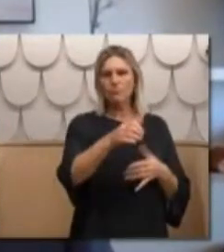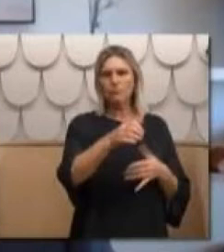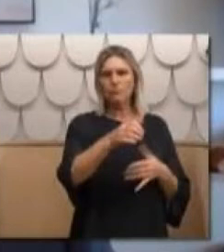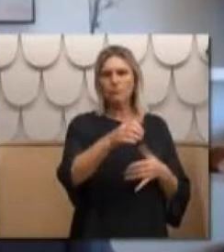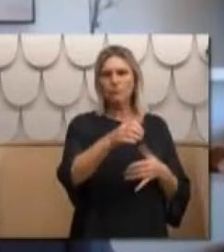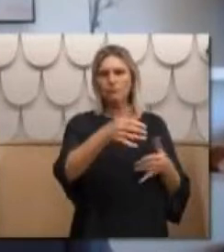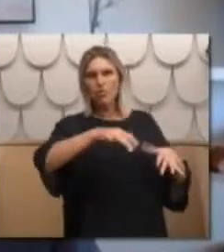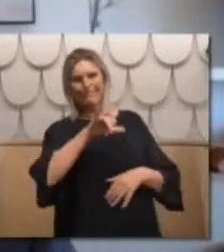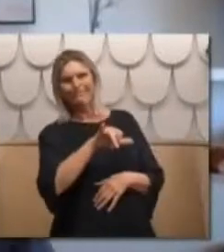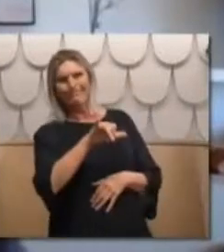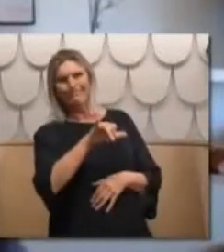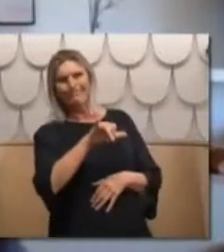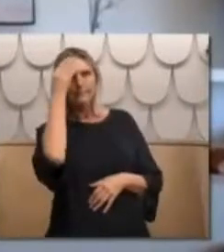Woohoo!